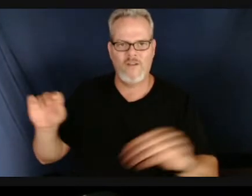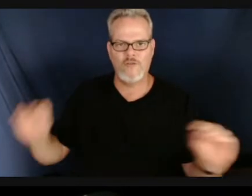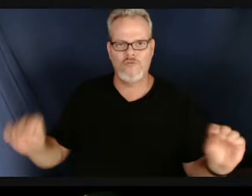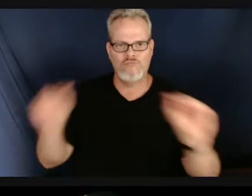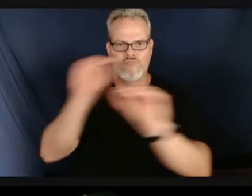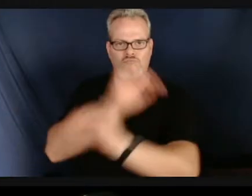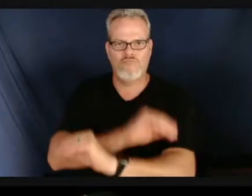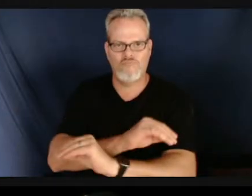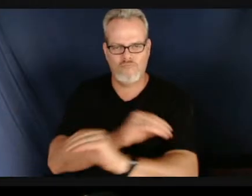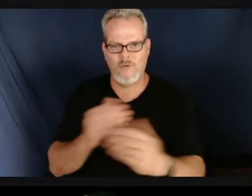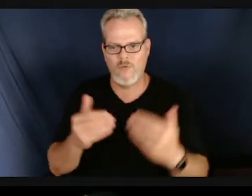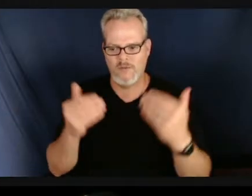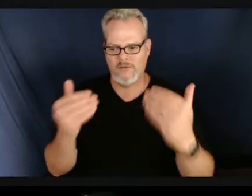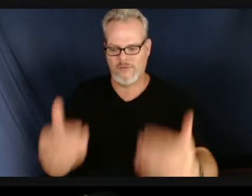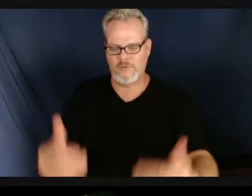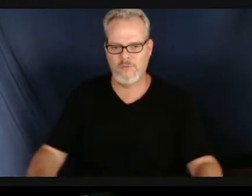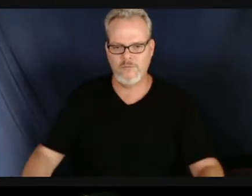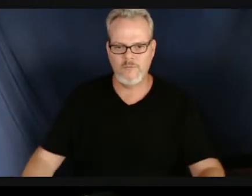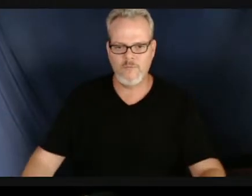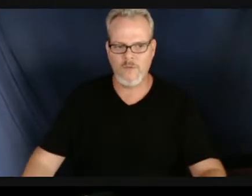on.